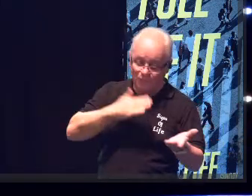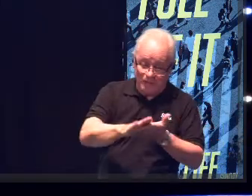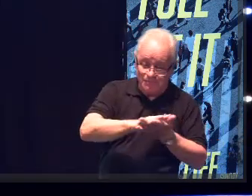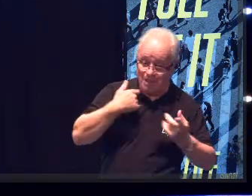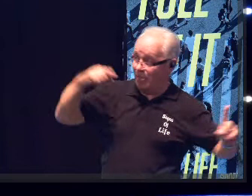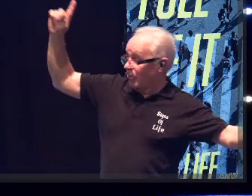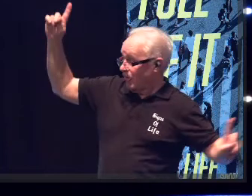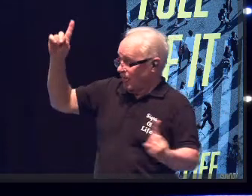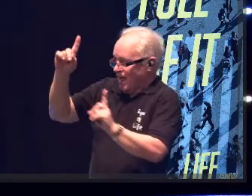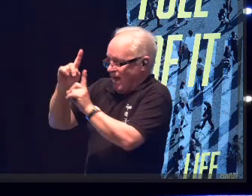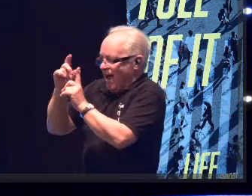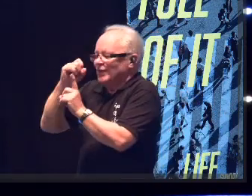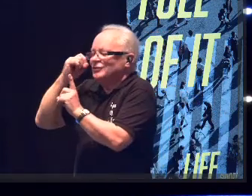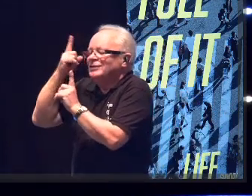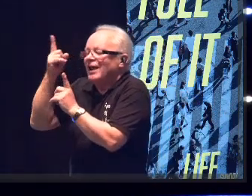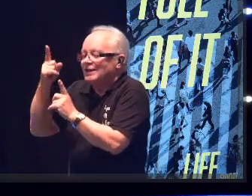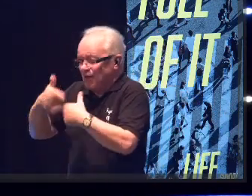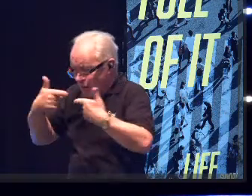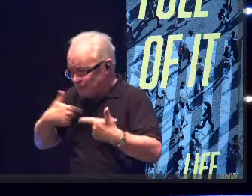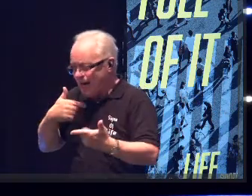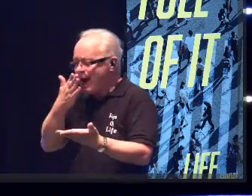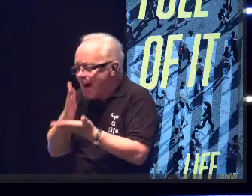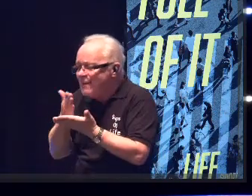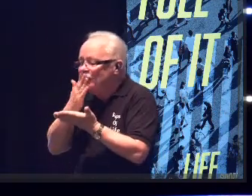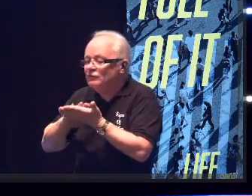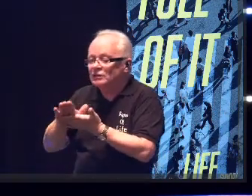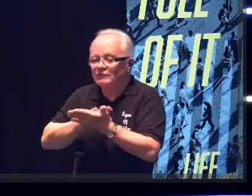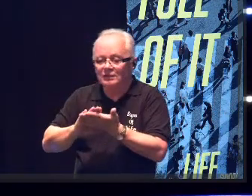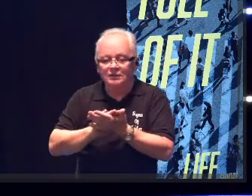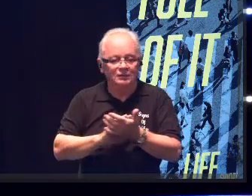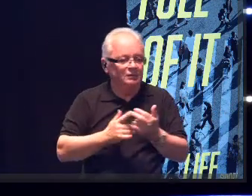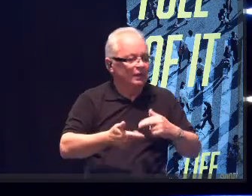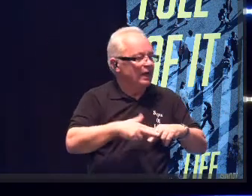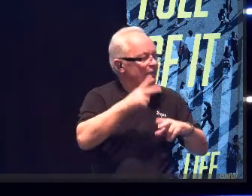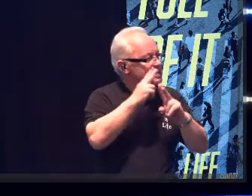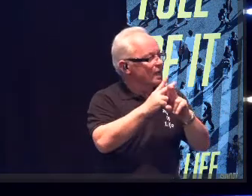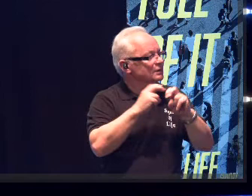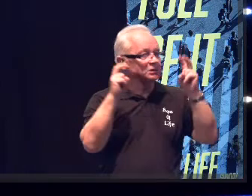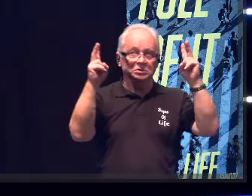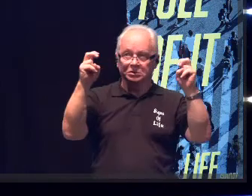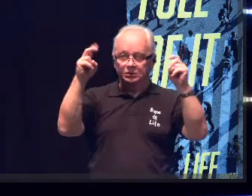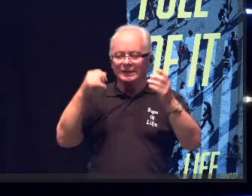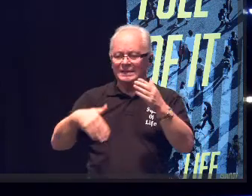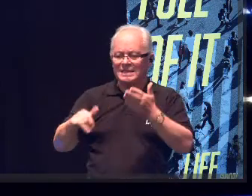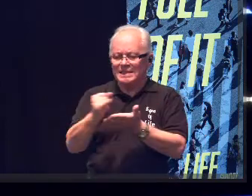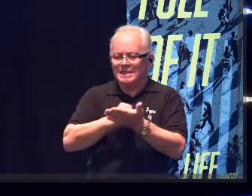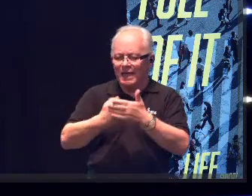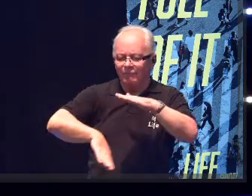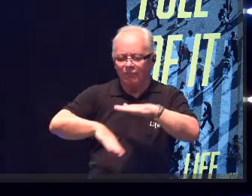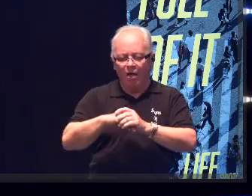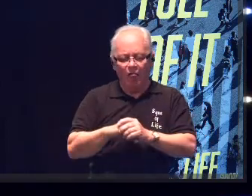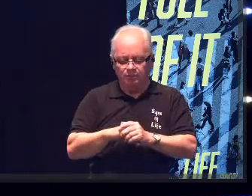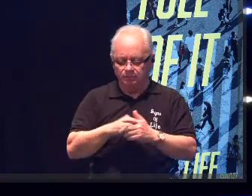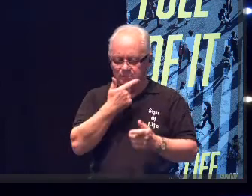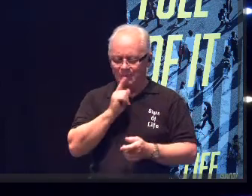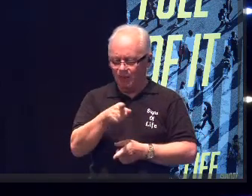You see, sinful people, for those who can't see me, I'm putting sinful in inverted commas, don't require any